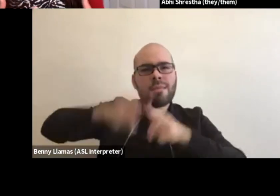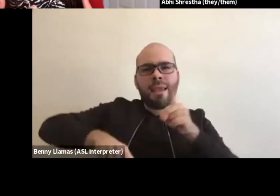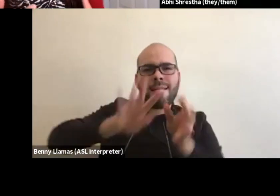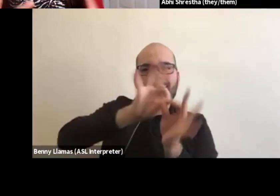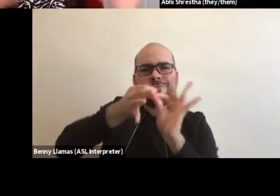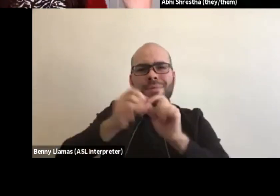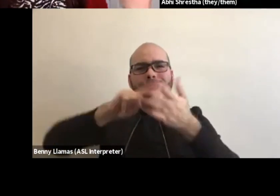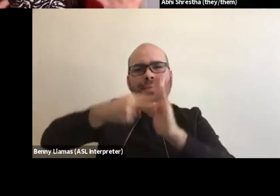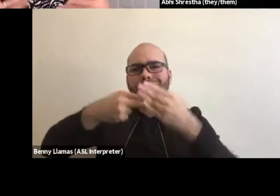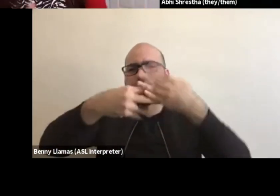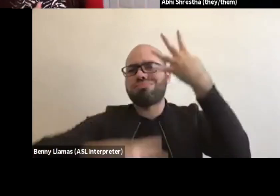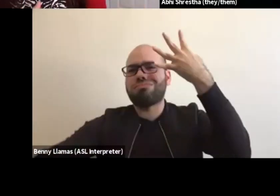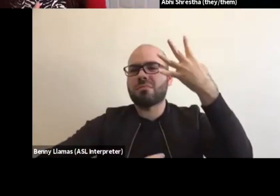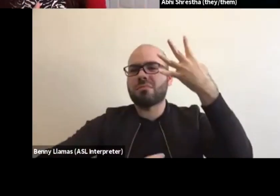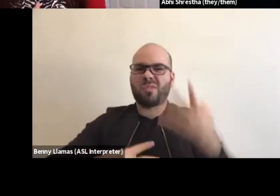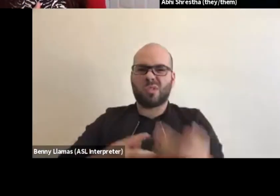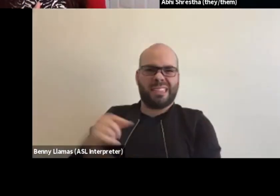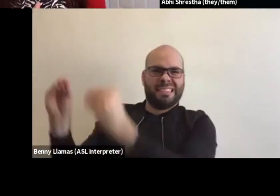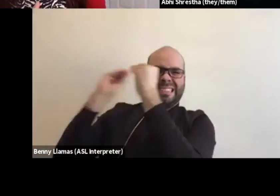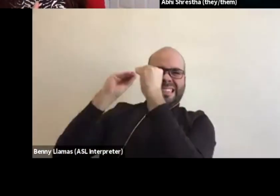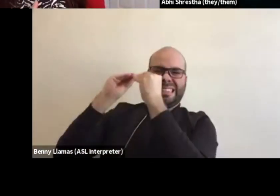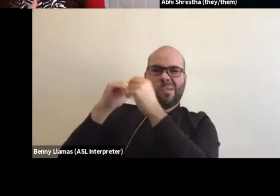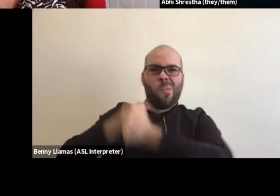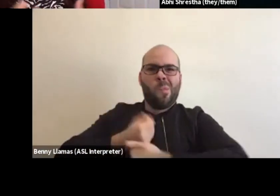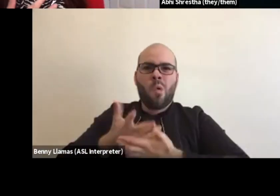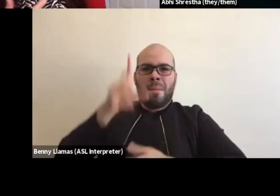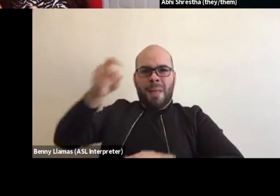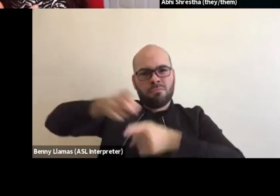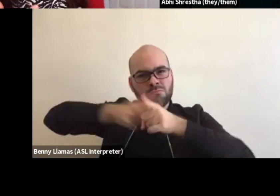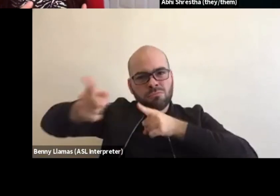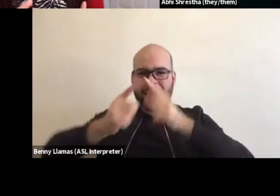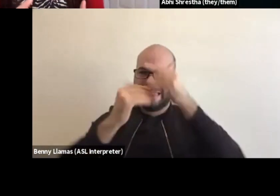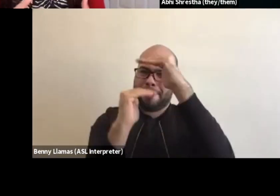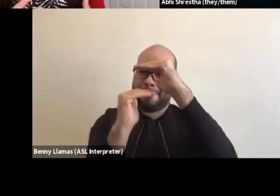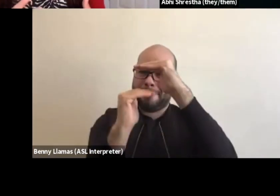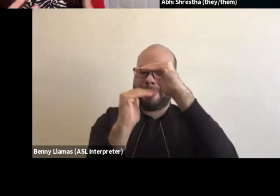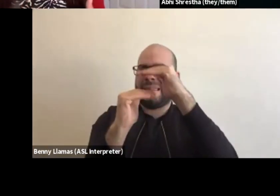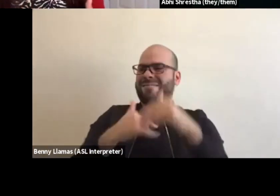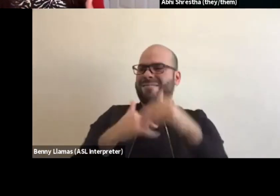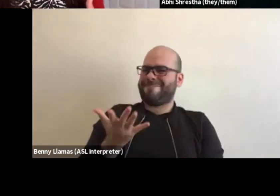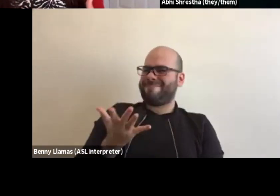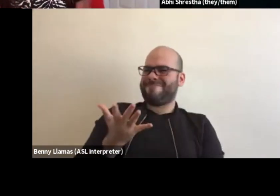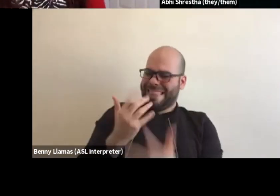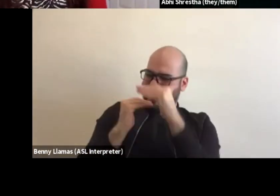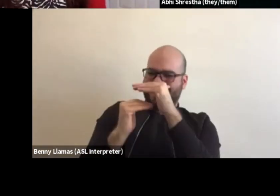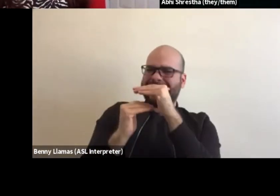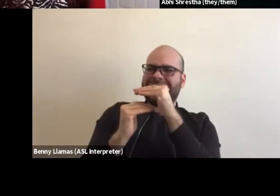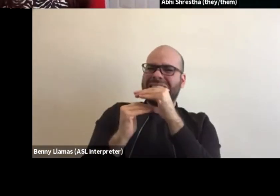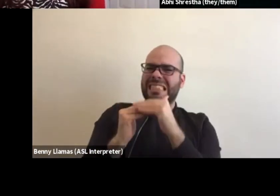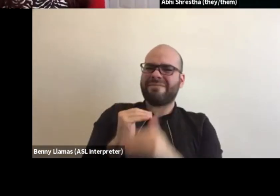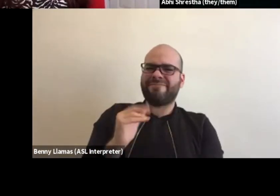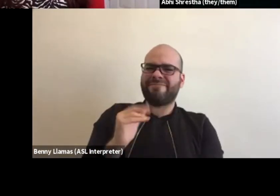I don't approach poetry in that way. And I feel like it's a disservice to kids to approach it like that.